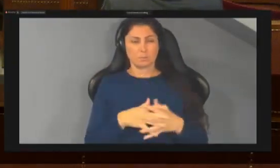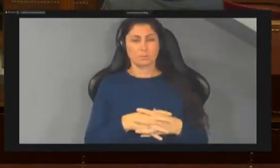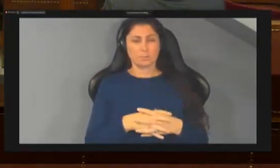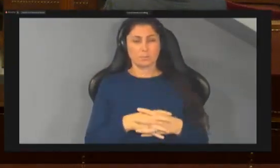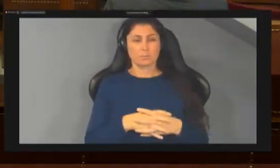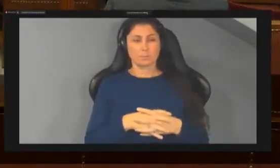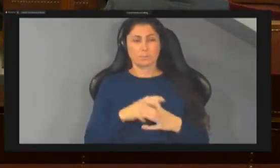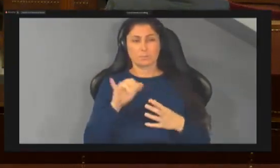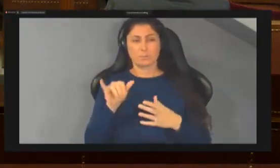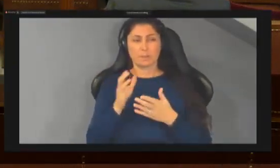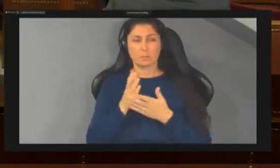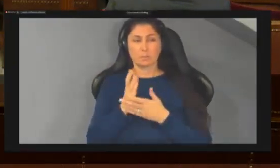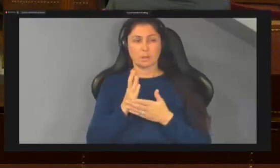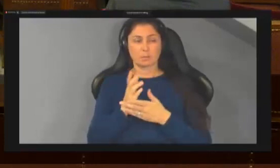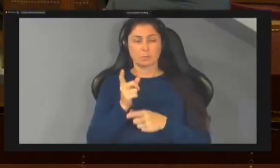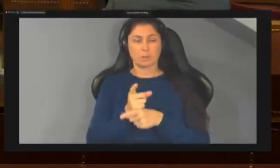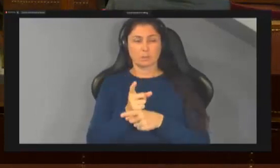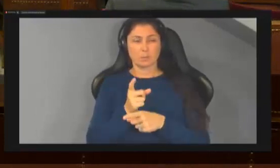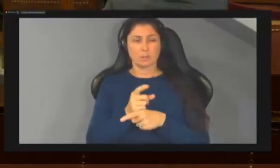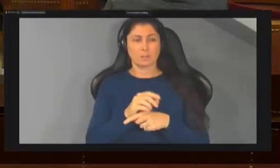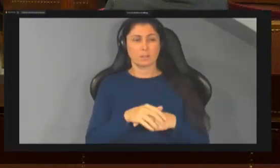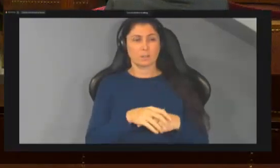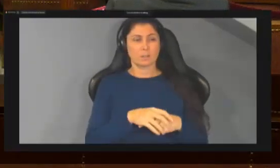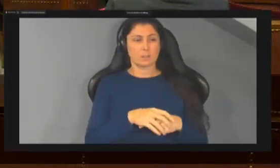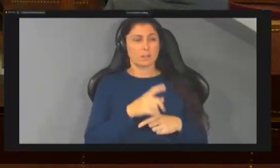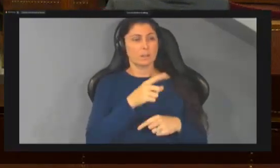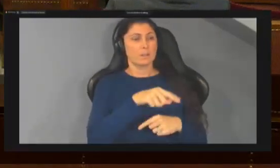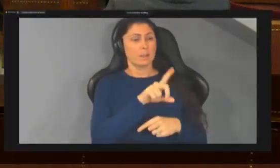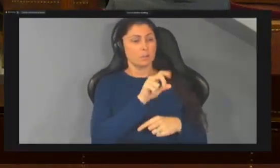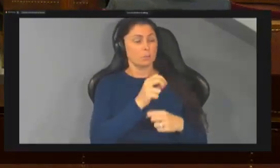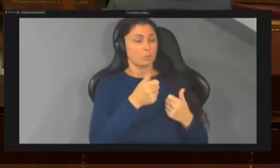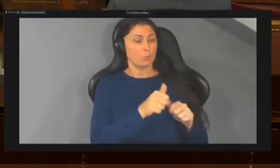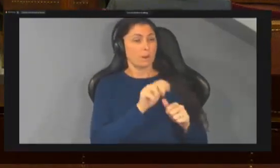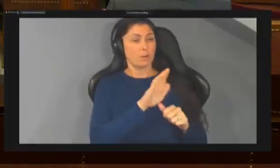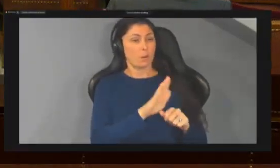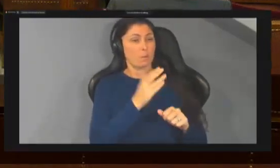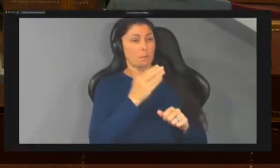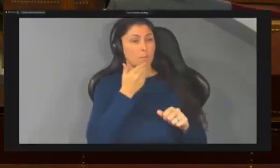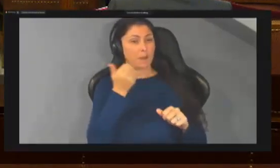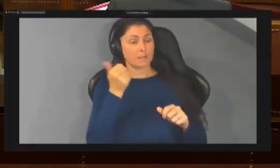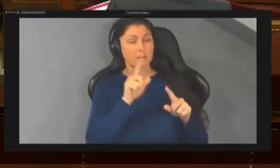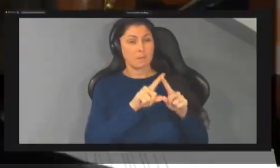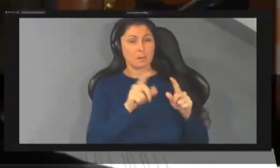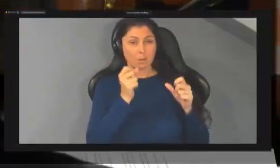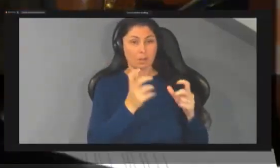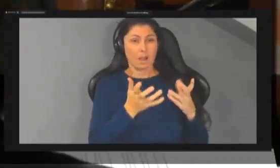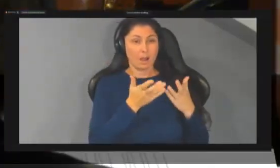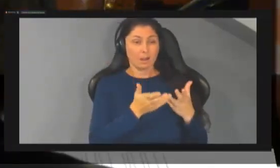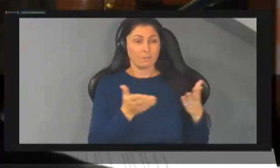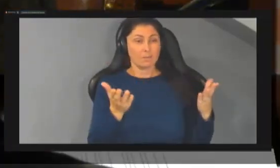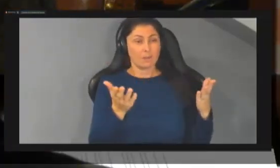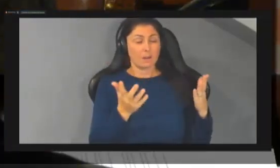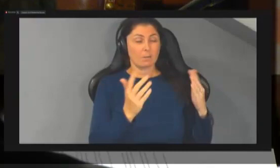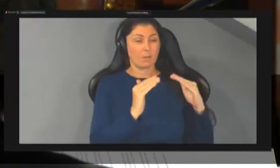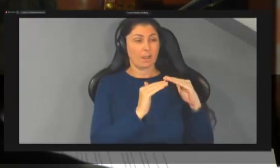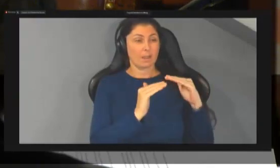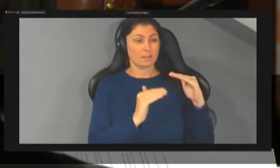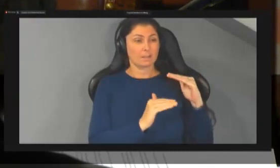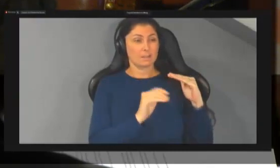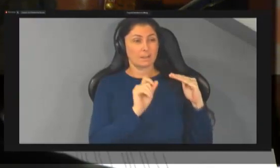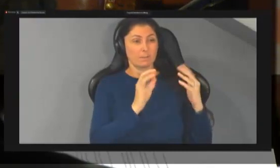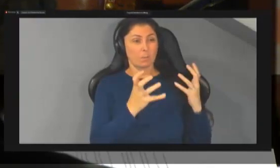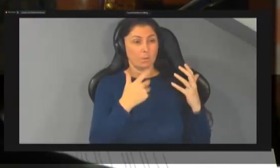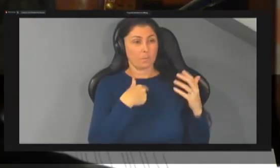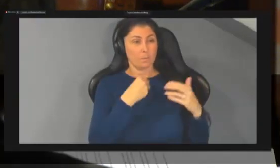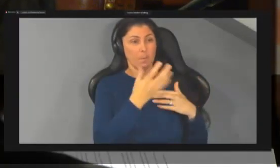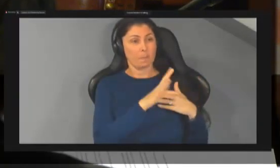okay, right. But I do want to say that they do try their best, but there are a lot of things underlying, and if you want, I'd give you their information.